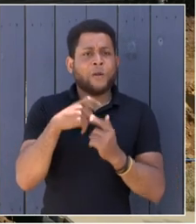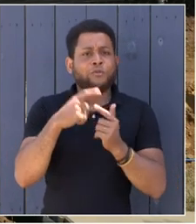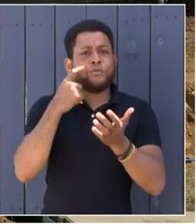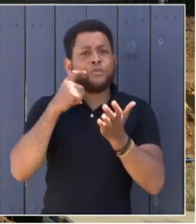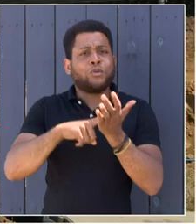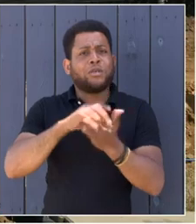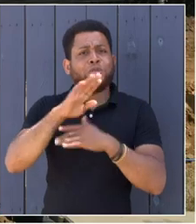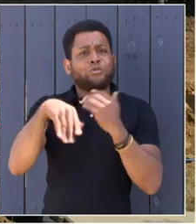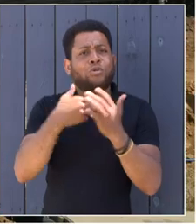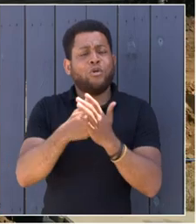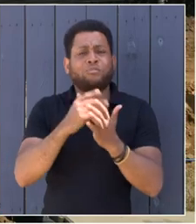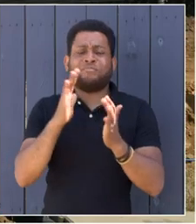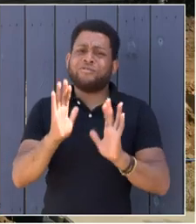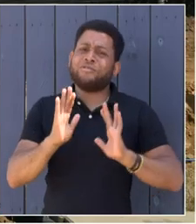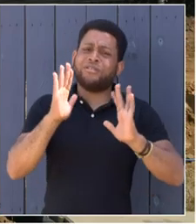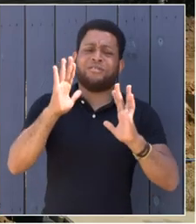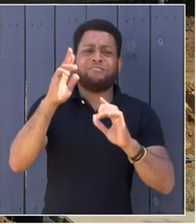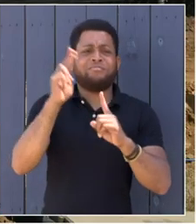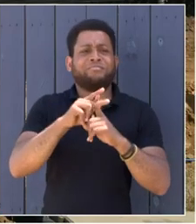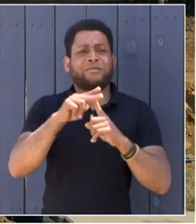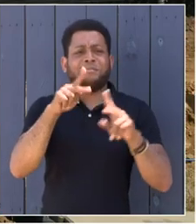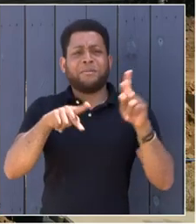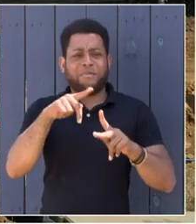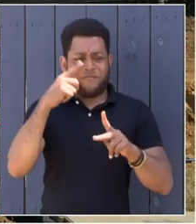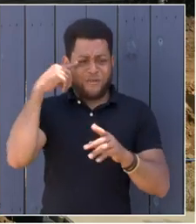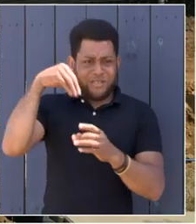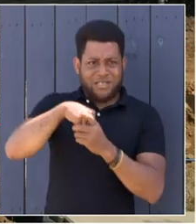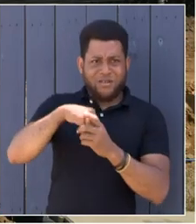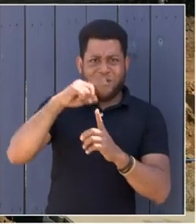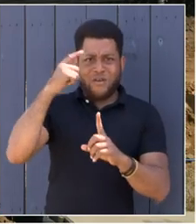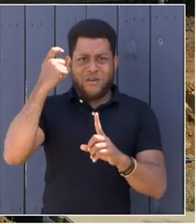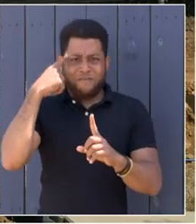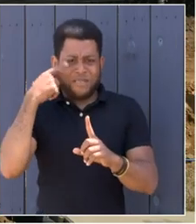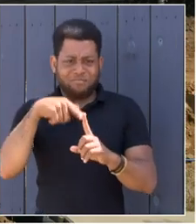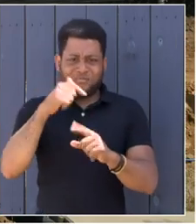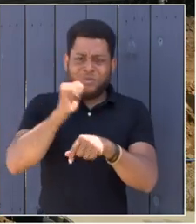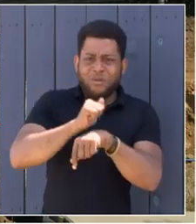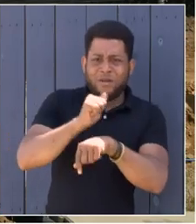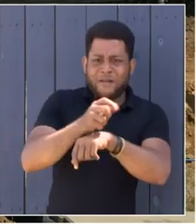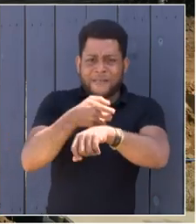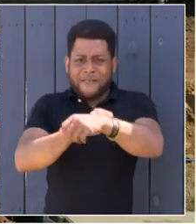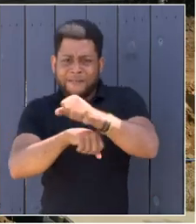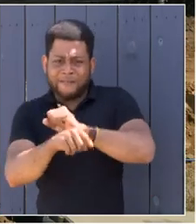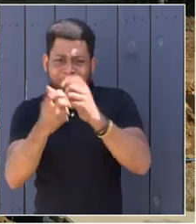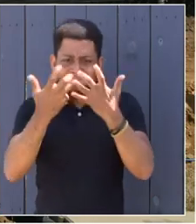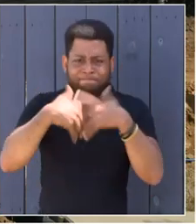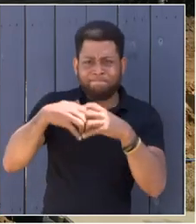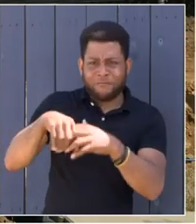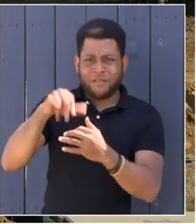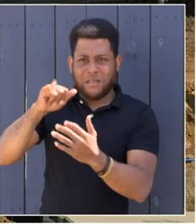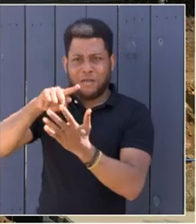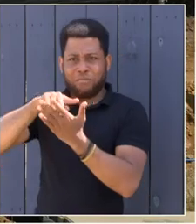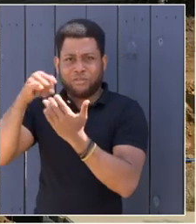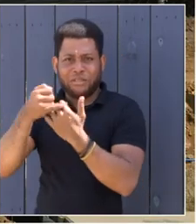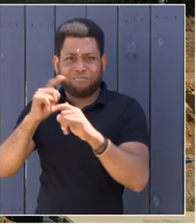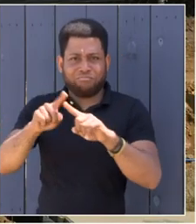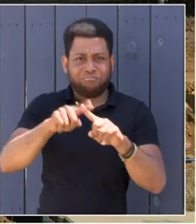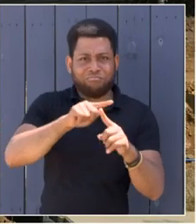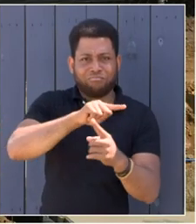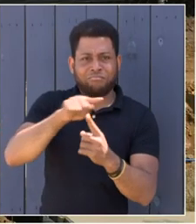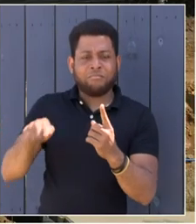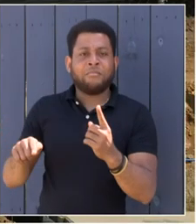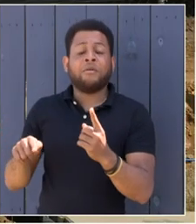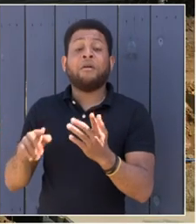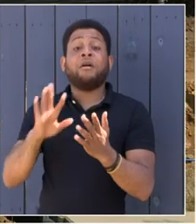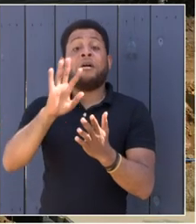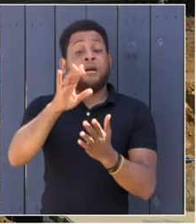great people in government that make sure projects like this get done. And this has been over a series of many years,